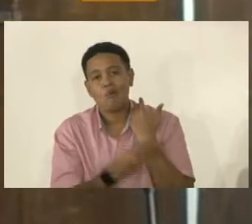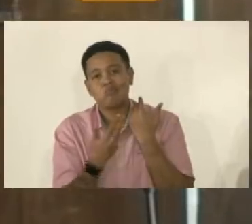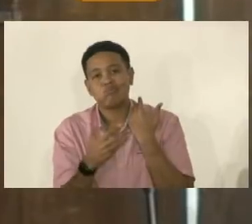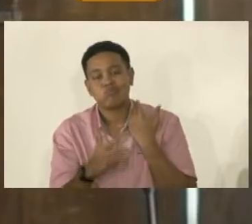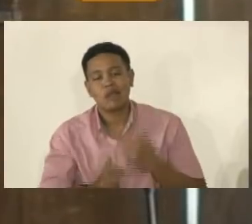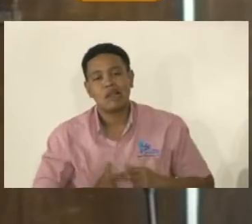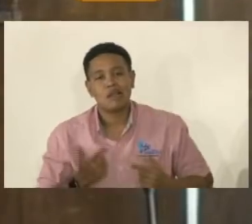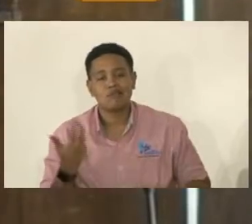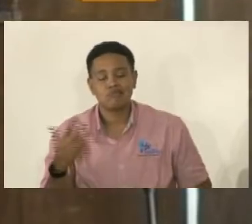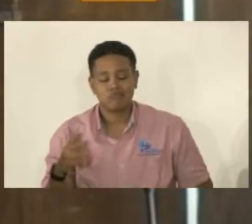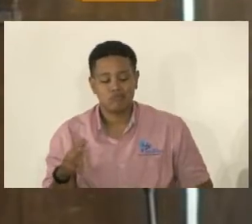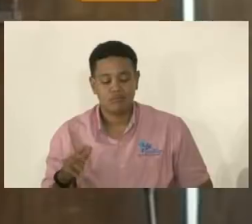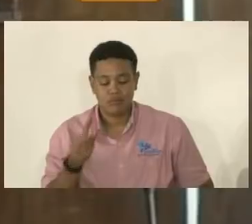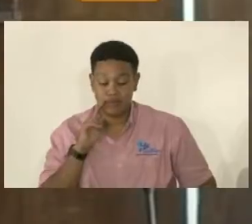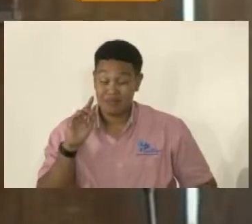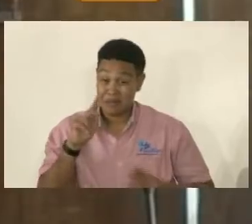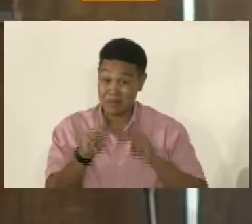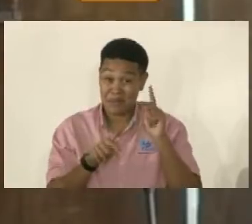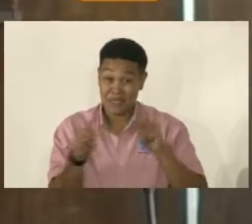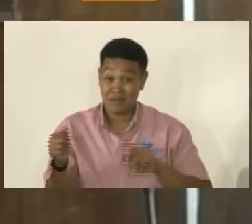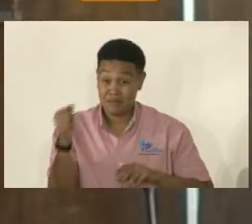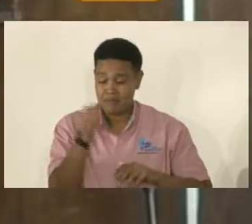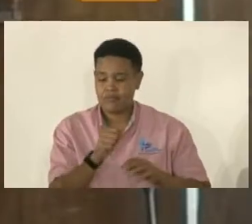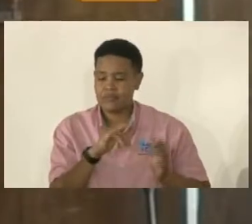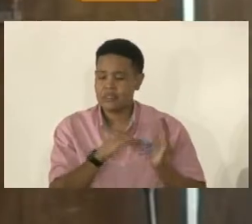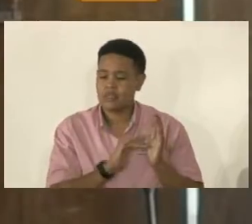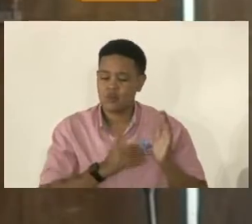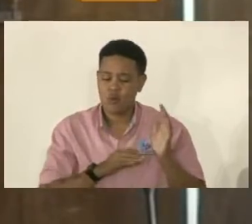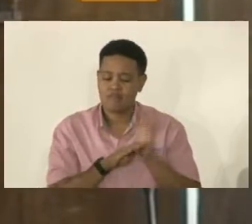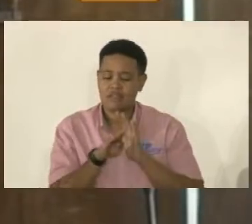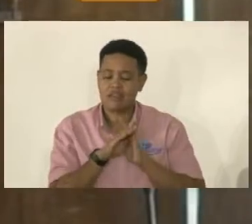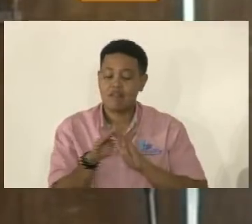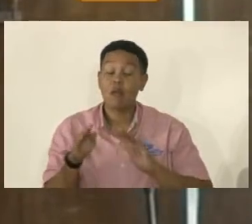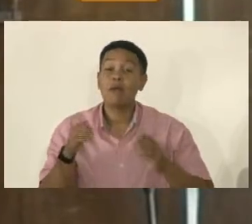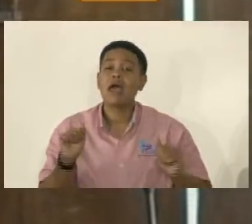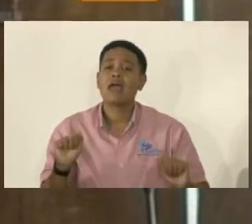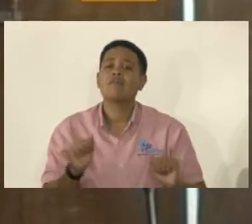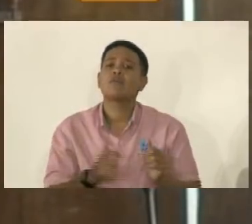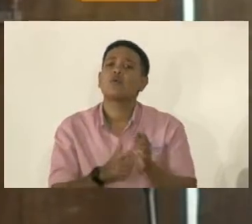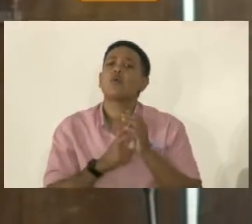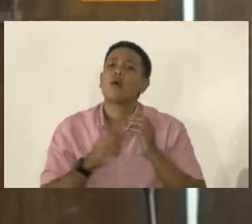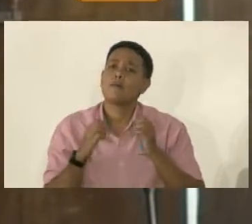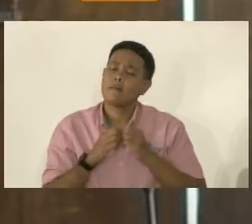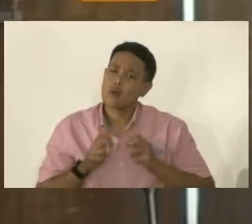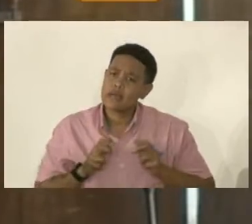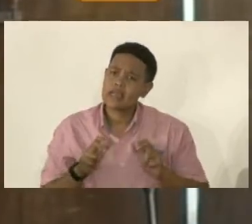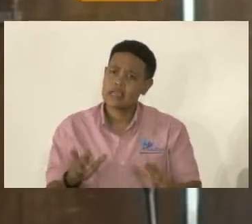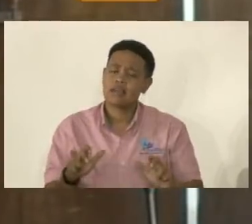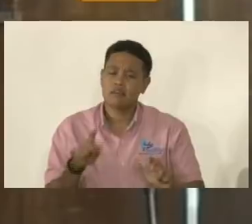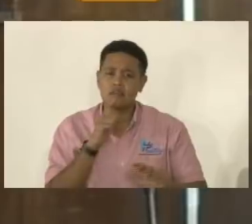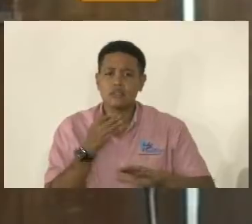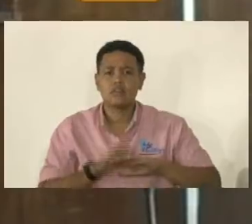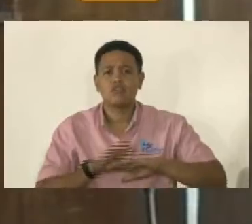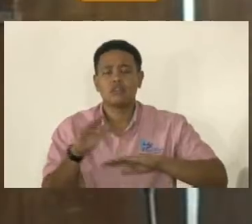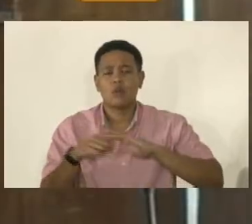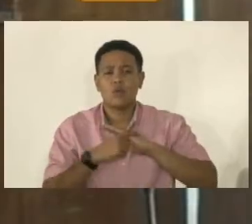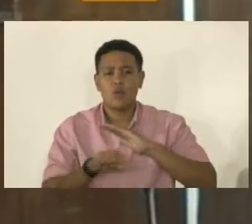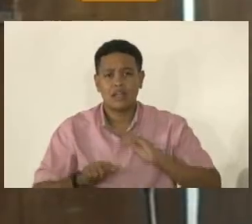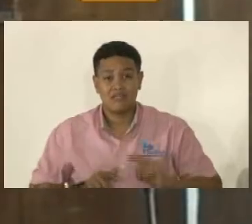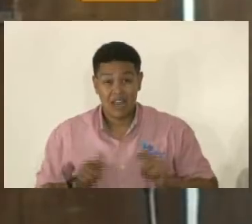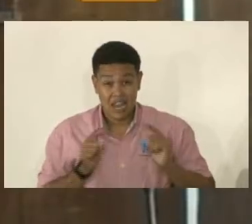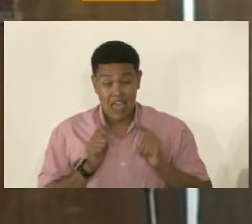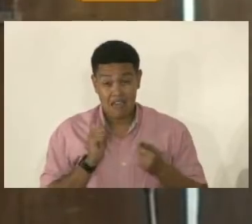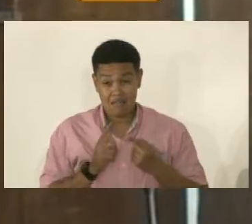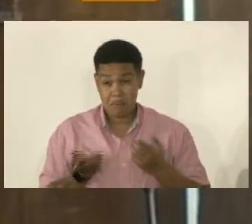Placing our people at the center of our development efforts require long-term investments to increase their quality of life and